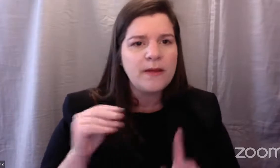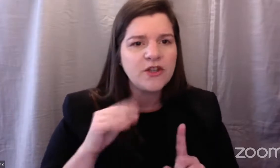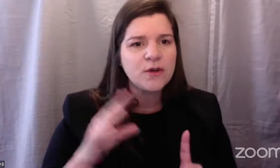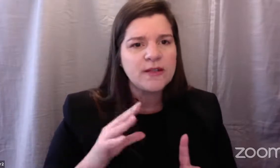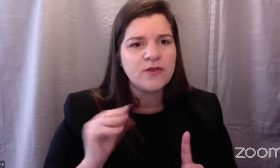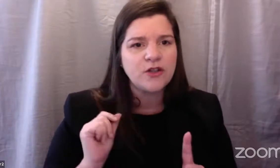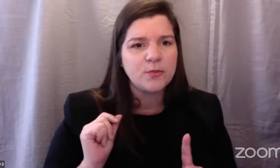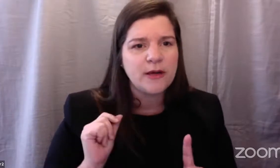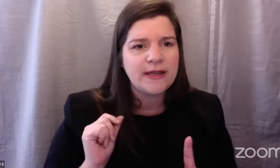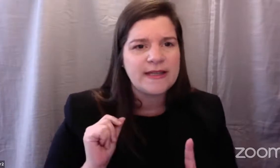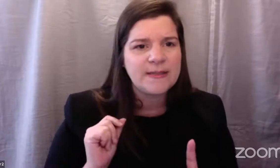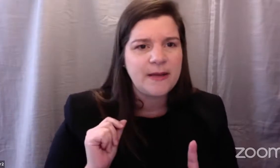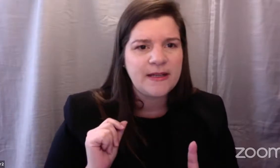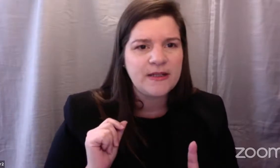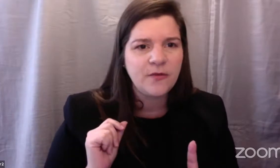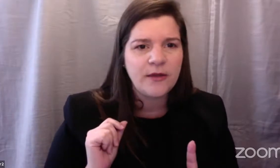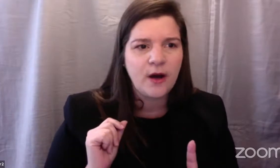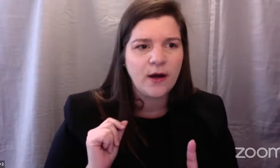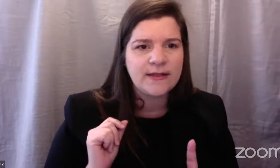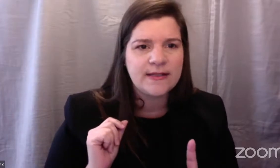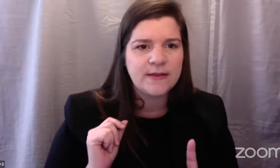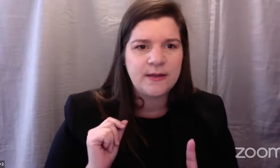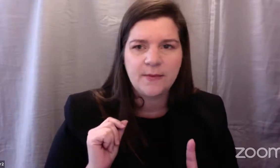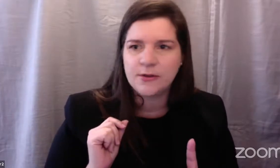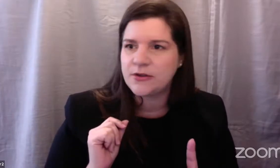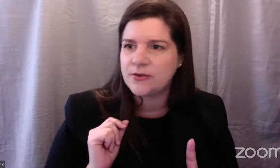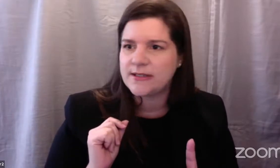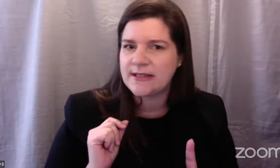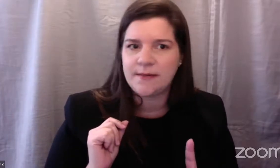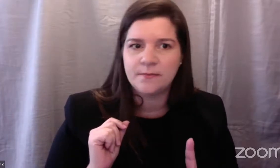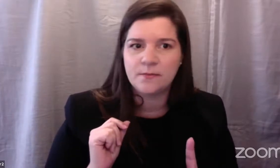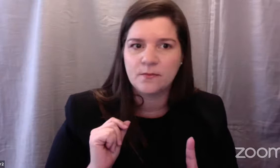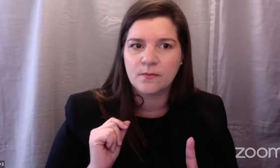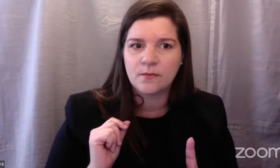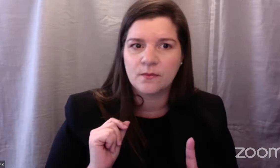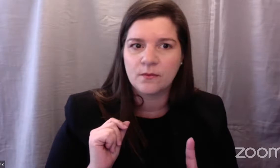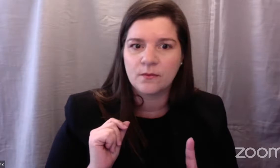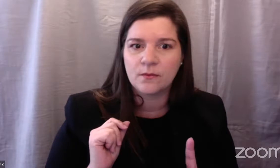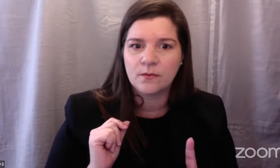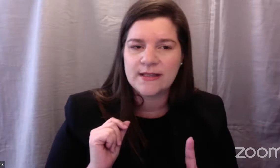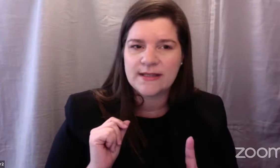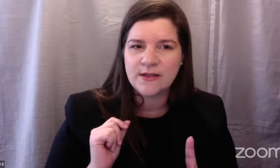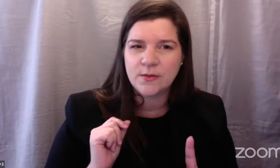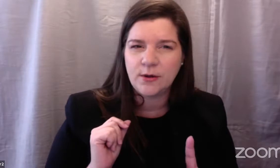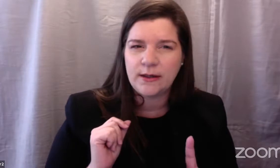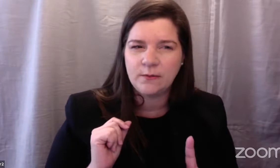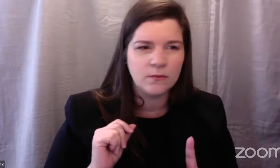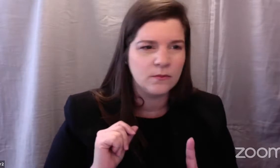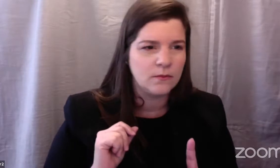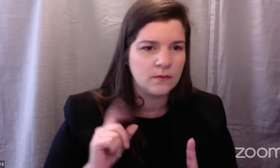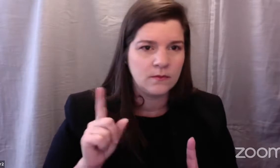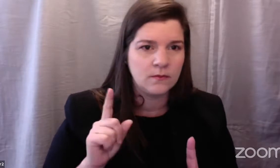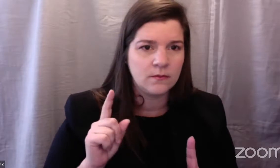Could we make sure that Director Brick is pinned for the audience to be able to see his